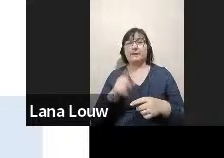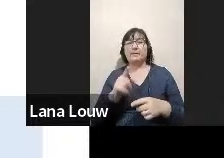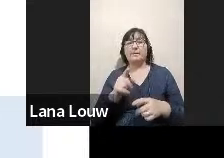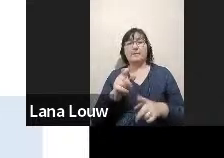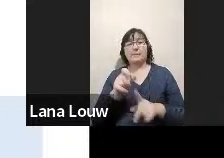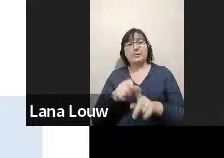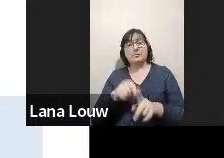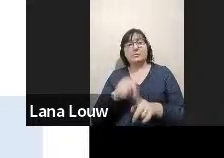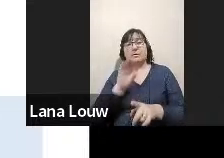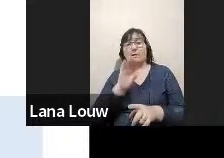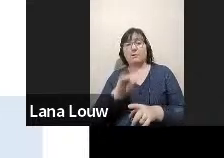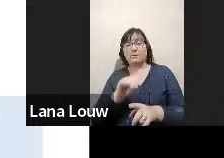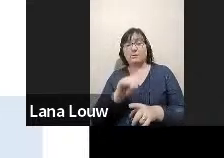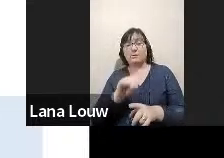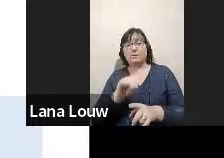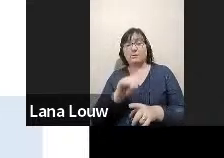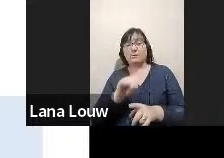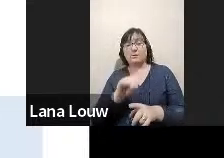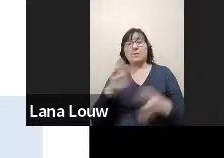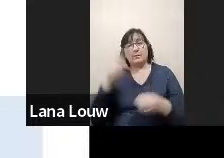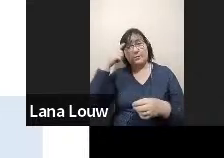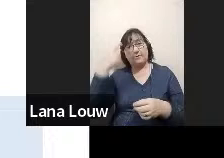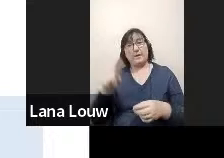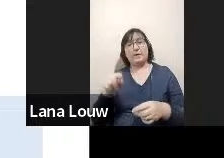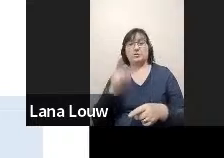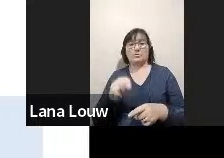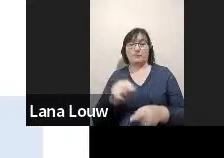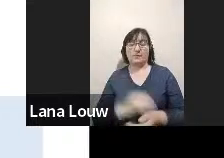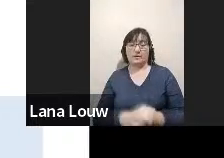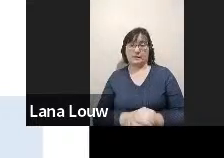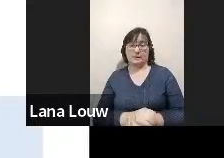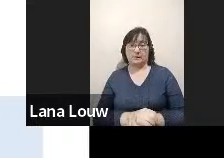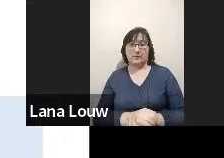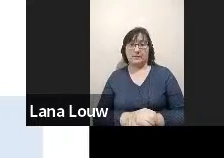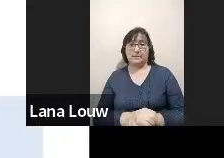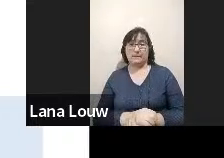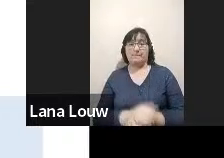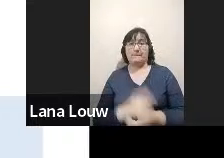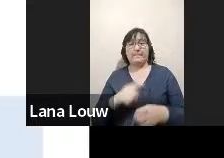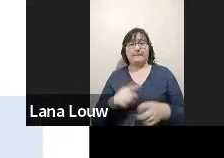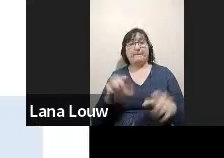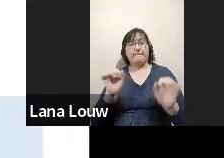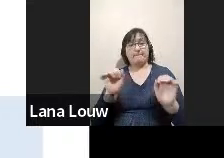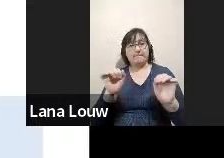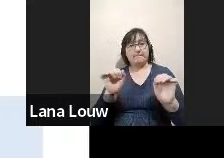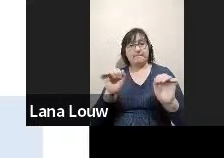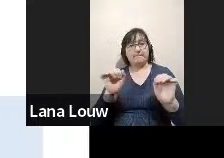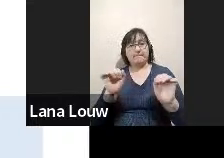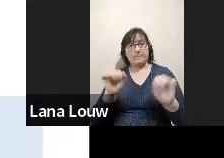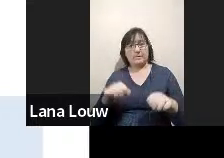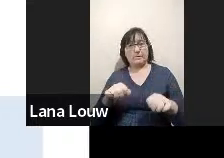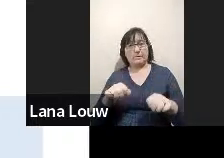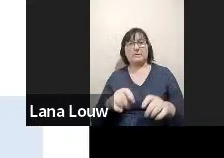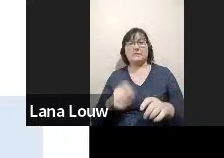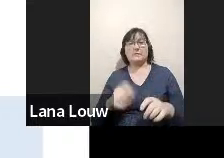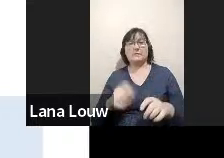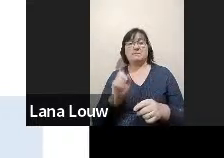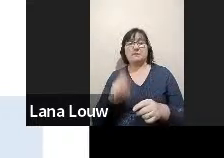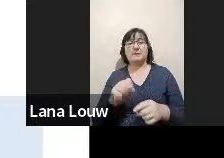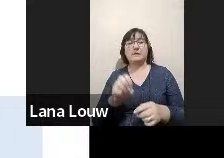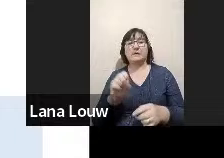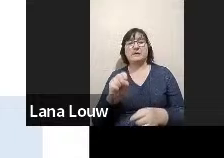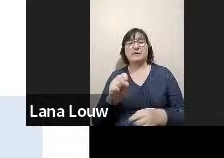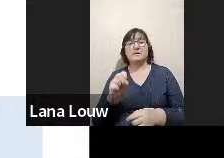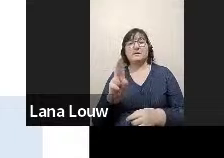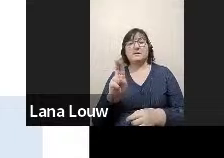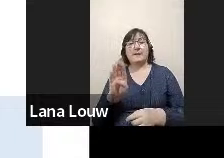notification of it. Okay, so once you authorize, they click submit, and then what happens, you will get a notification,